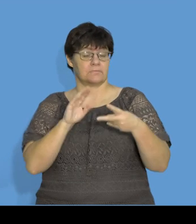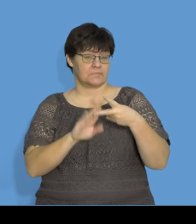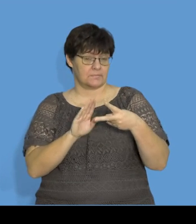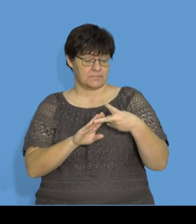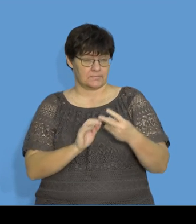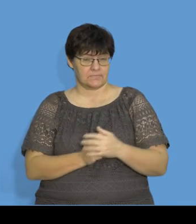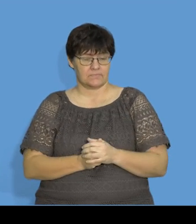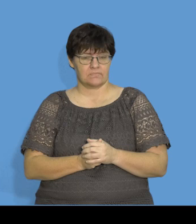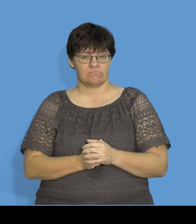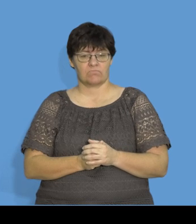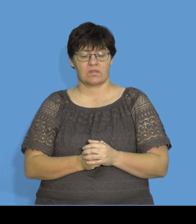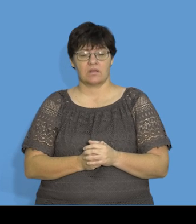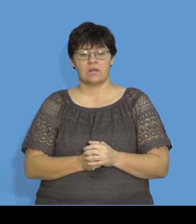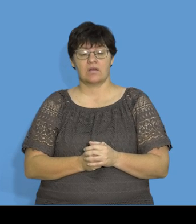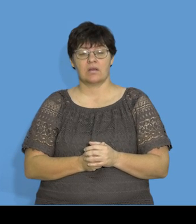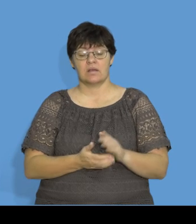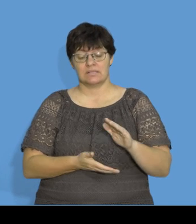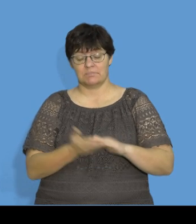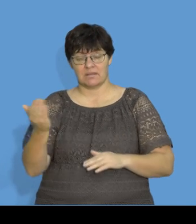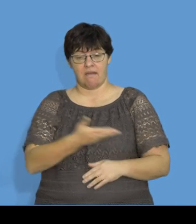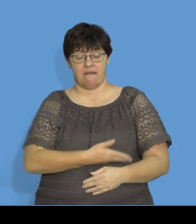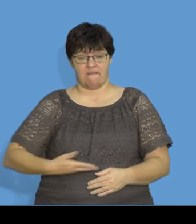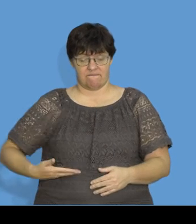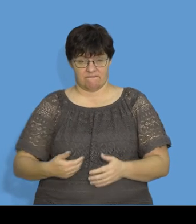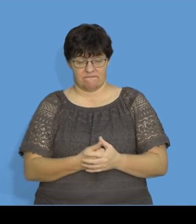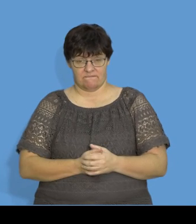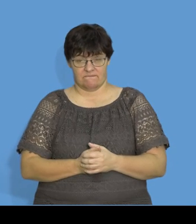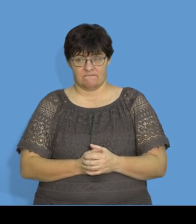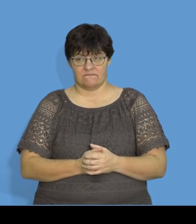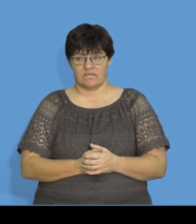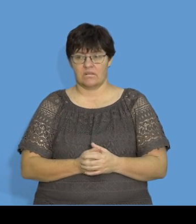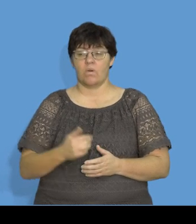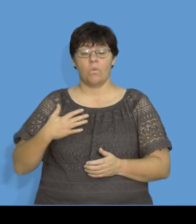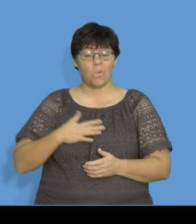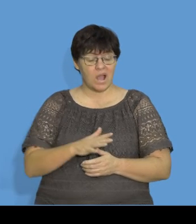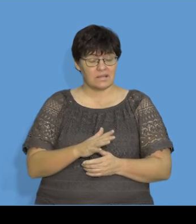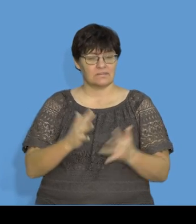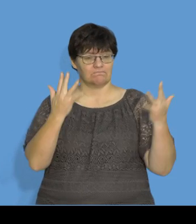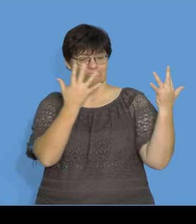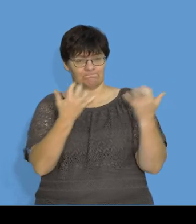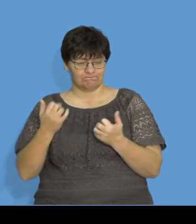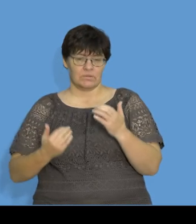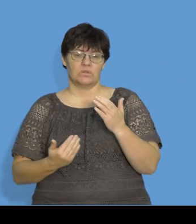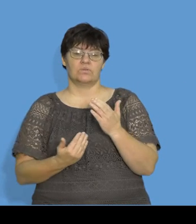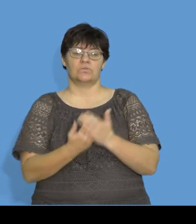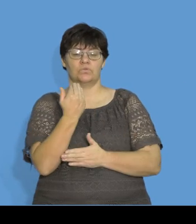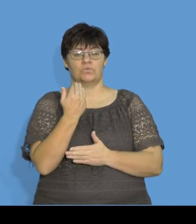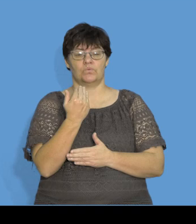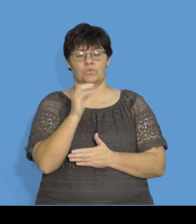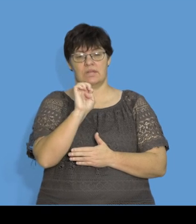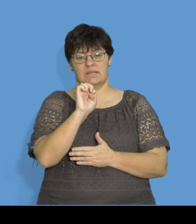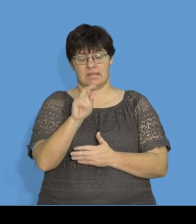say his speed halves. And then they want you to calculate his new kinetic